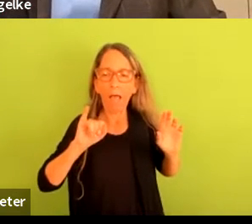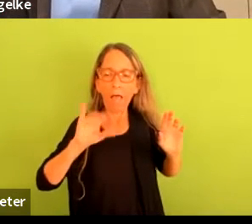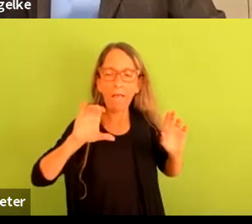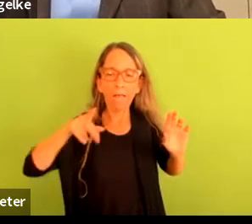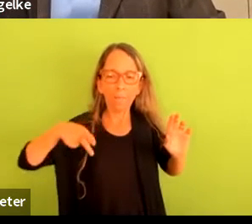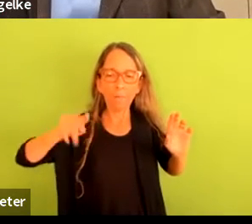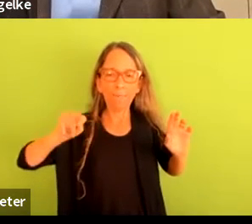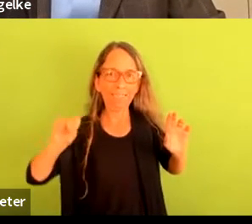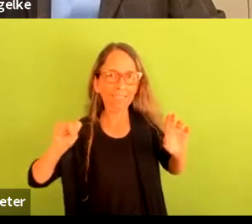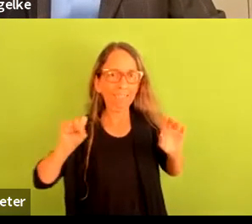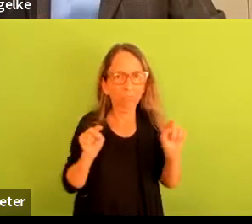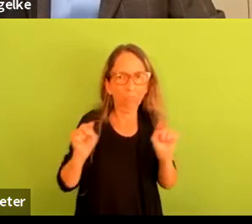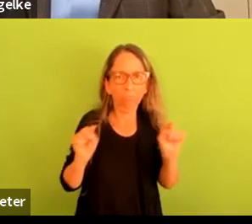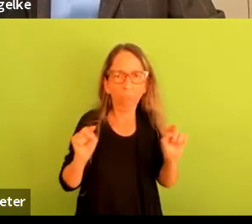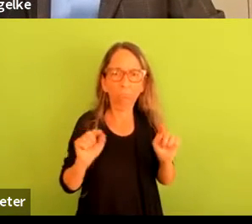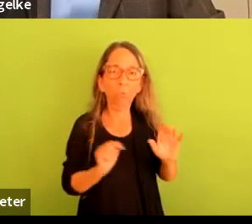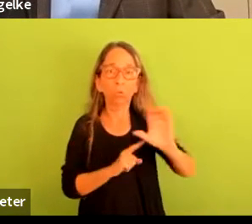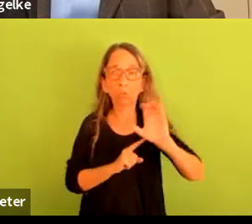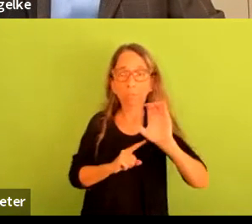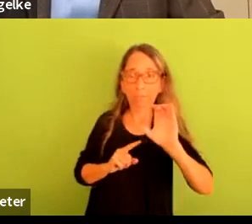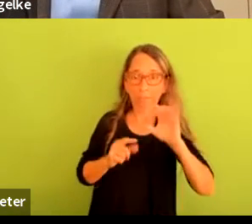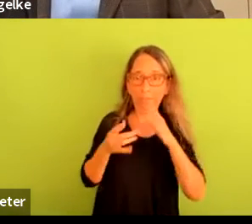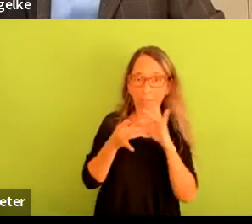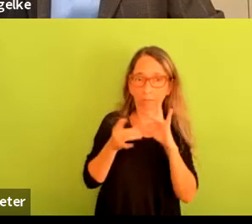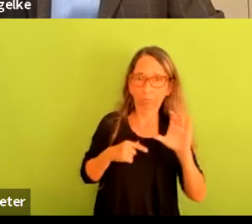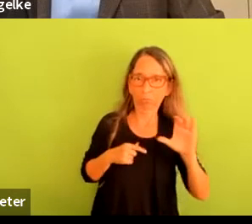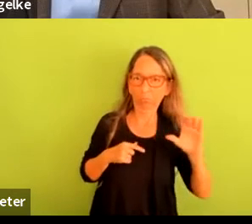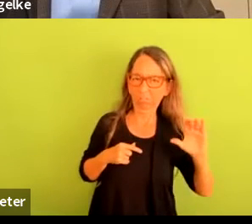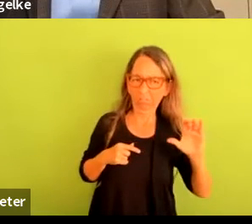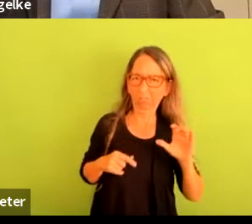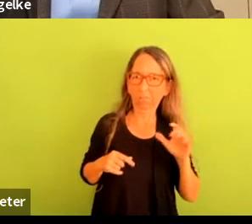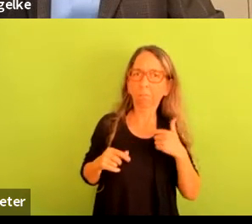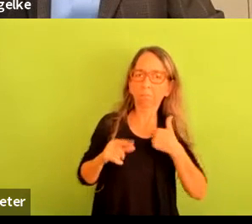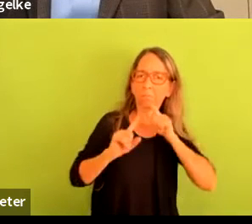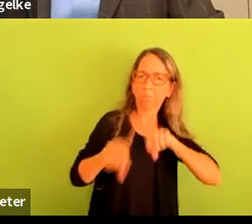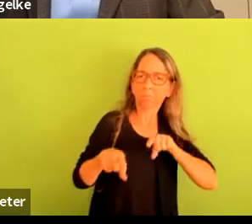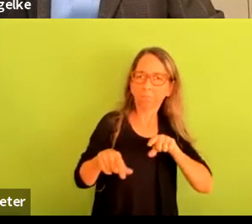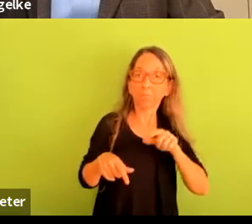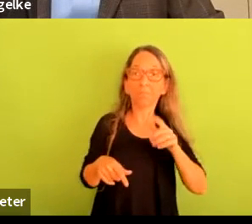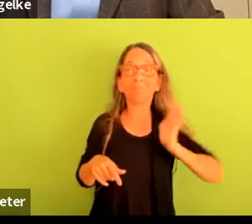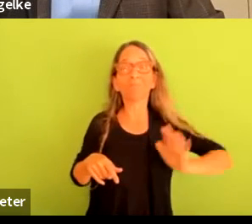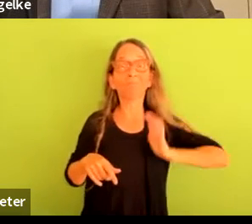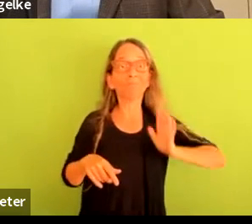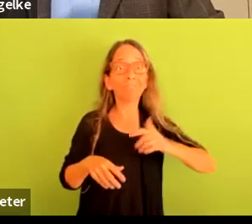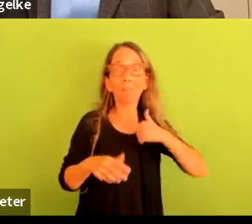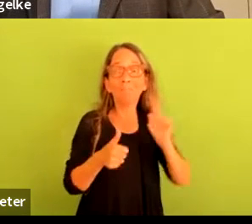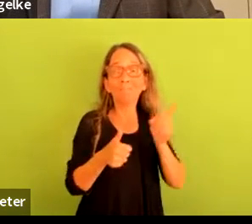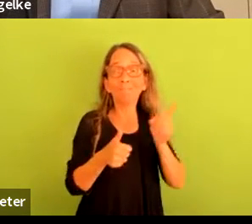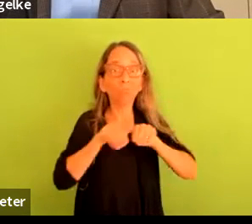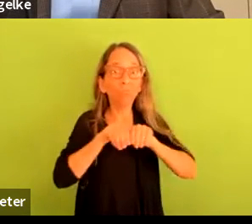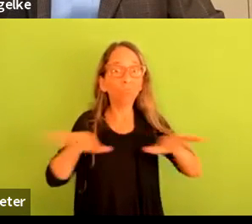it. You know, I want to start out by saying that when we originally released ASR, we got so